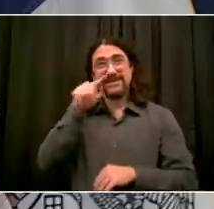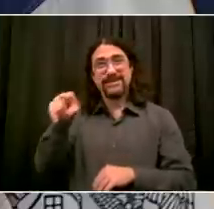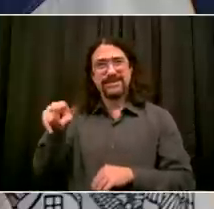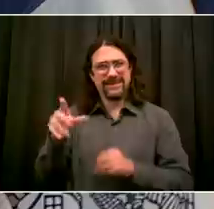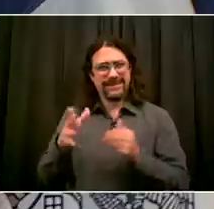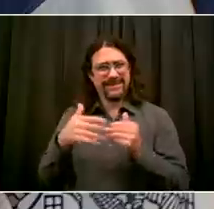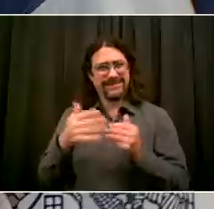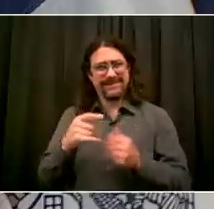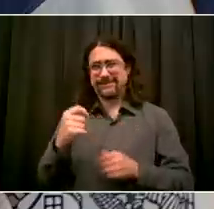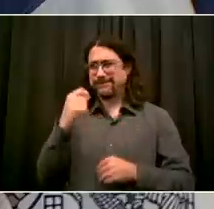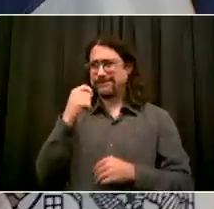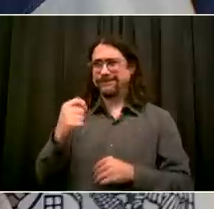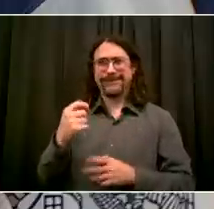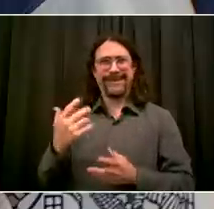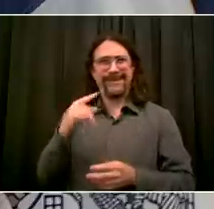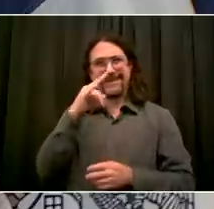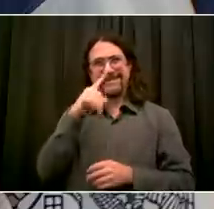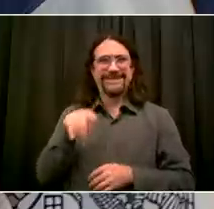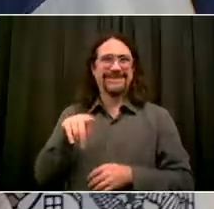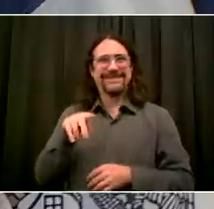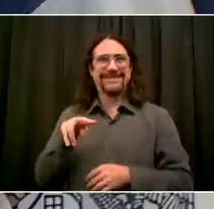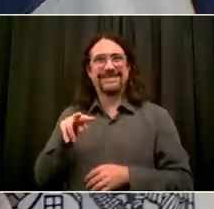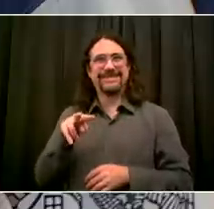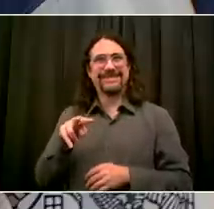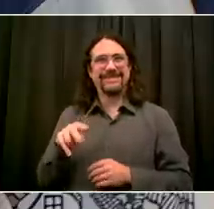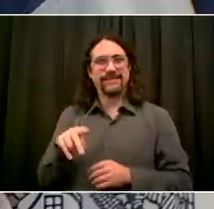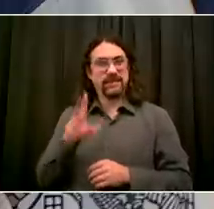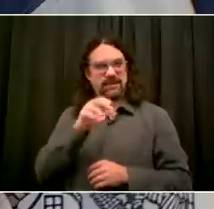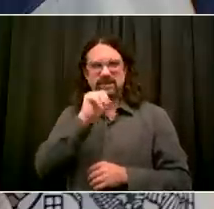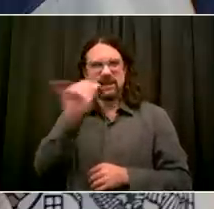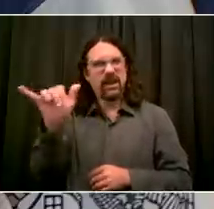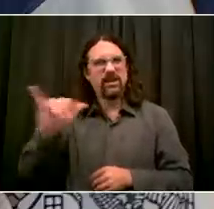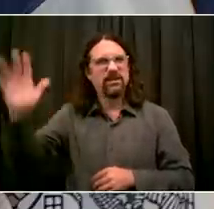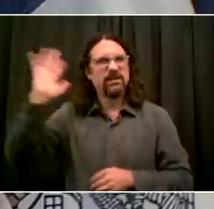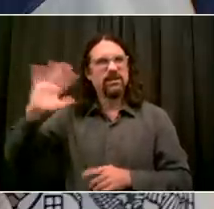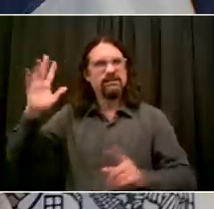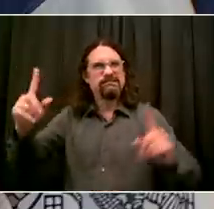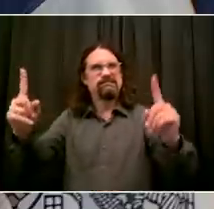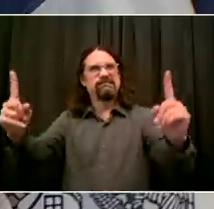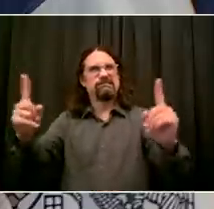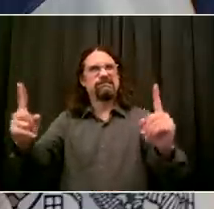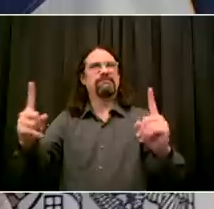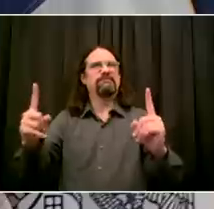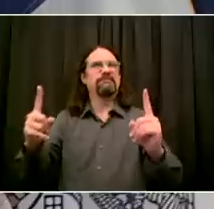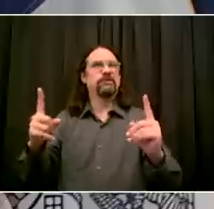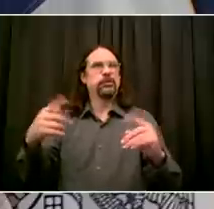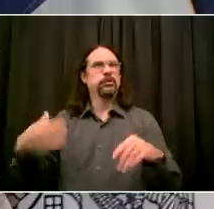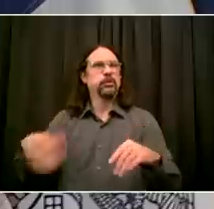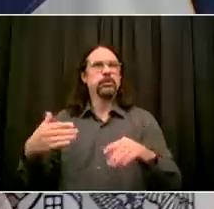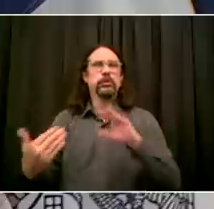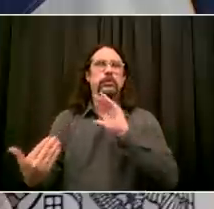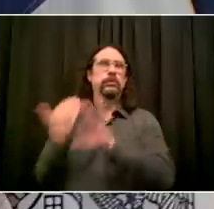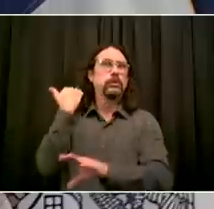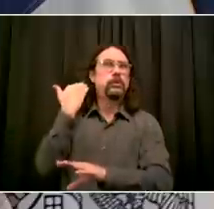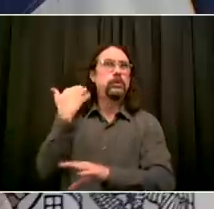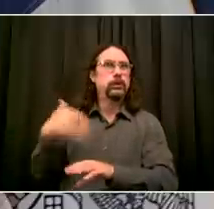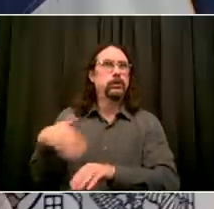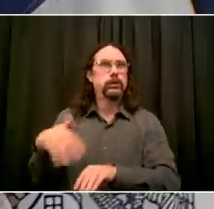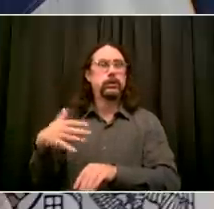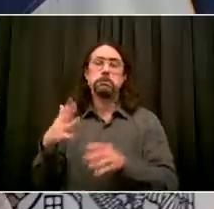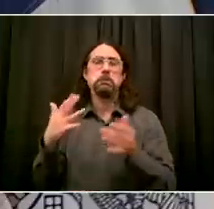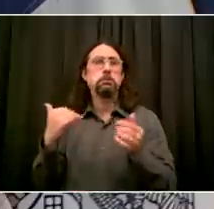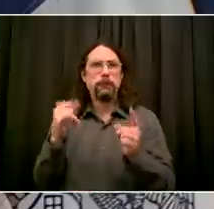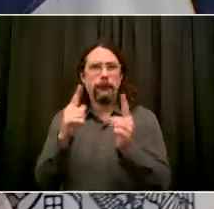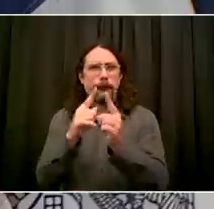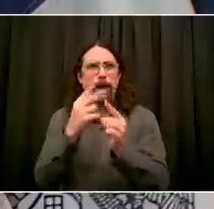long instrument they used to use. It is the much shorter, simpler, just a quick rub around the inside of the nostril